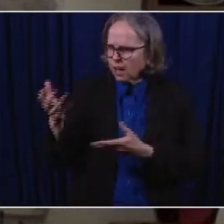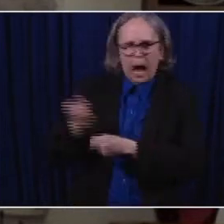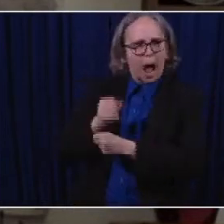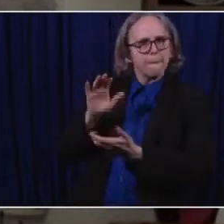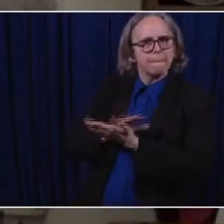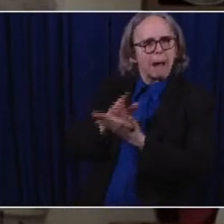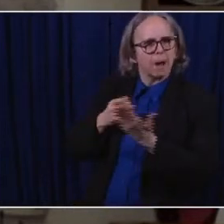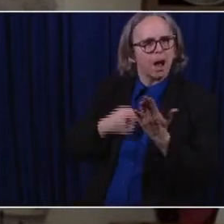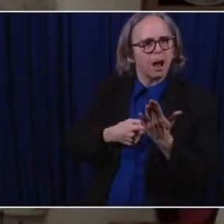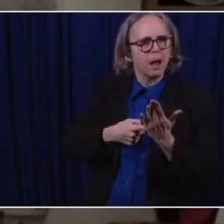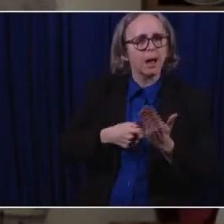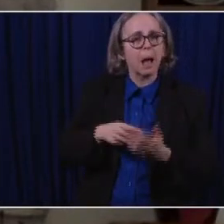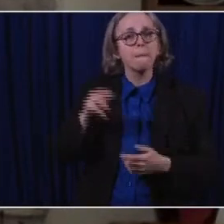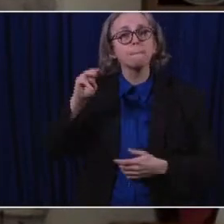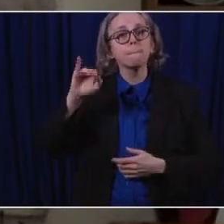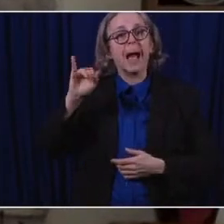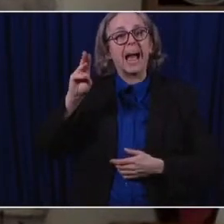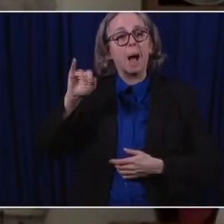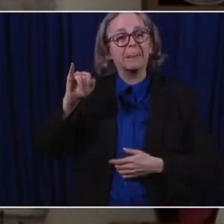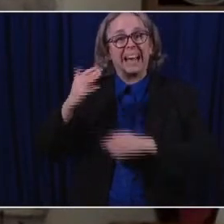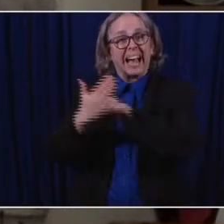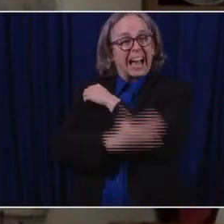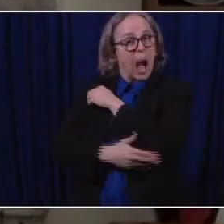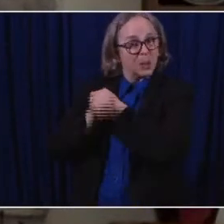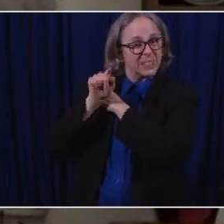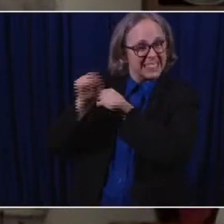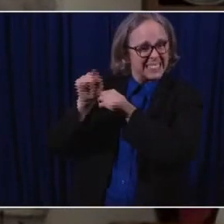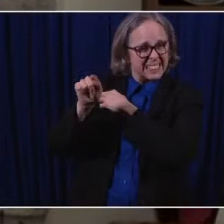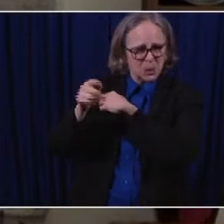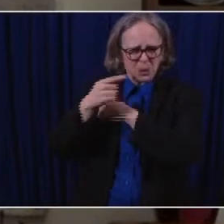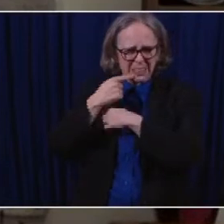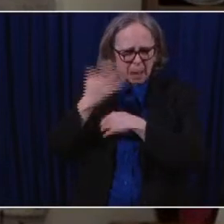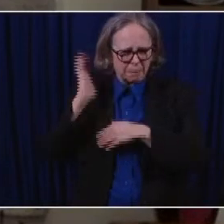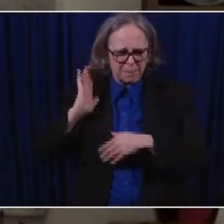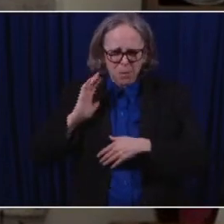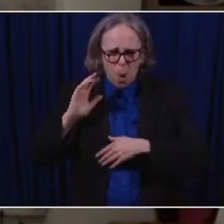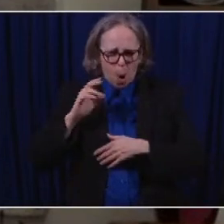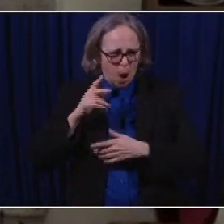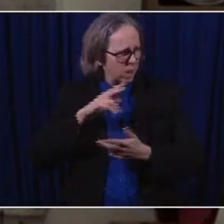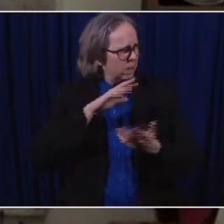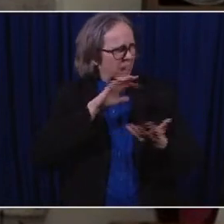county was 800. So it was 800. That's what it was this